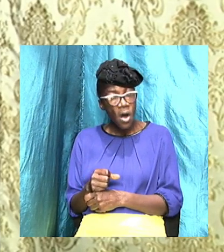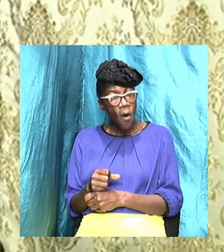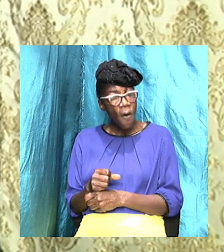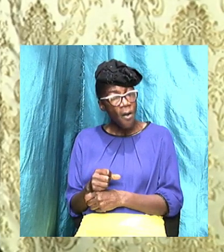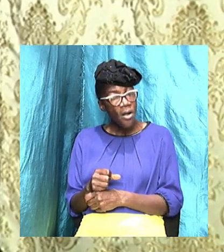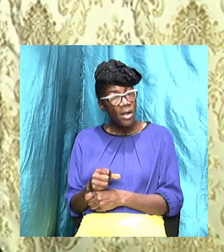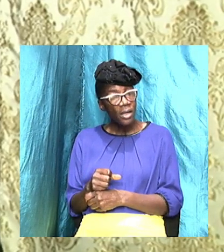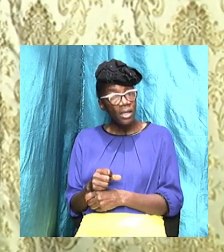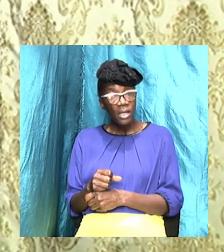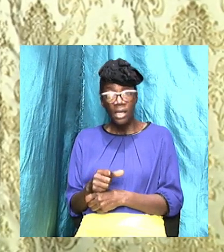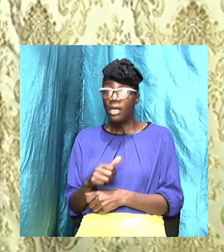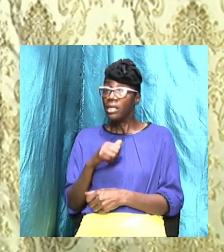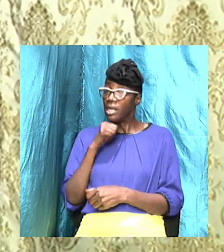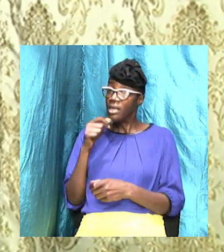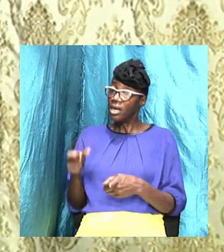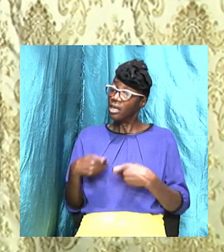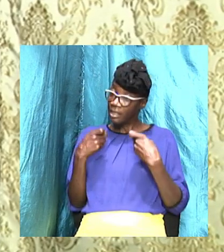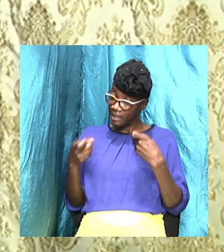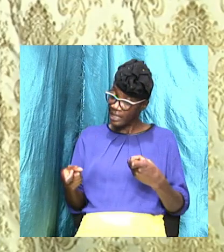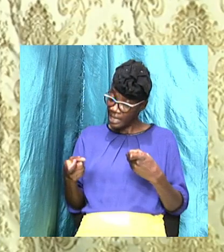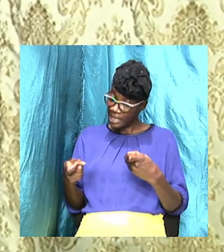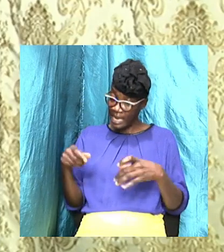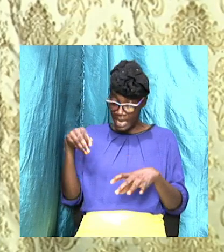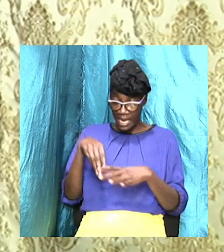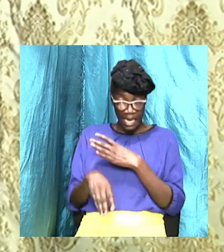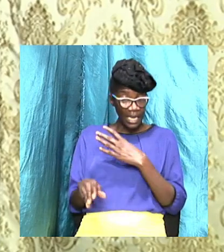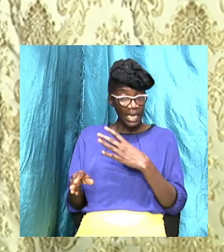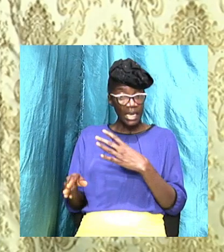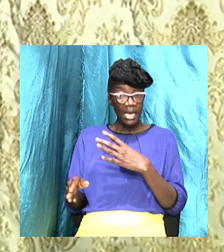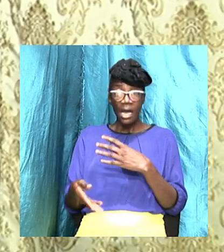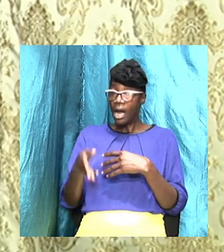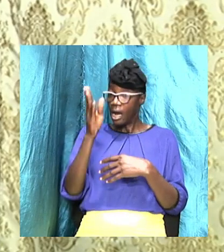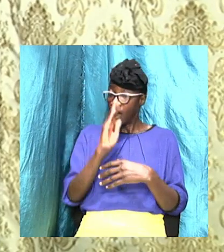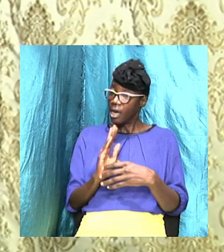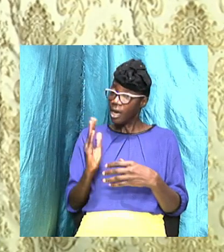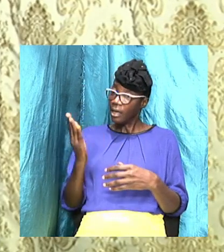have not sinned. They are in the presence of the Lord.